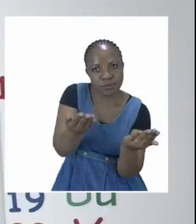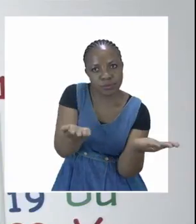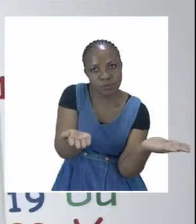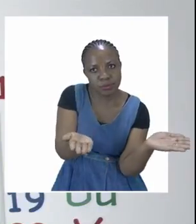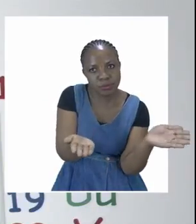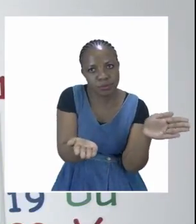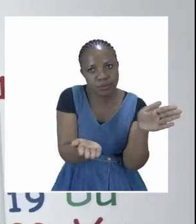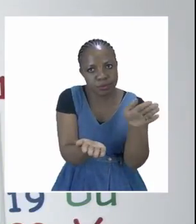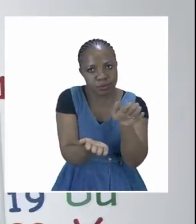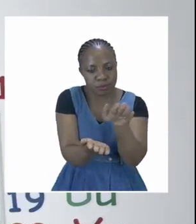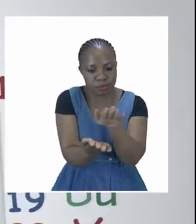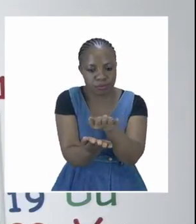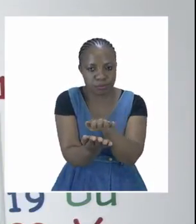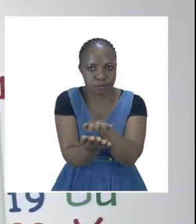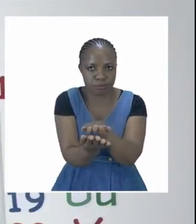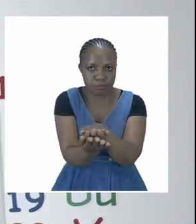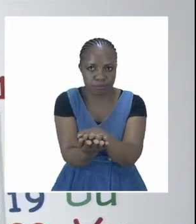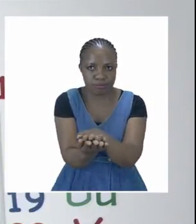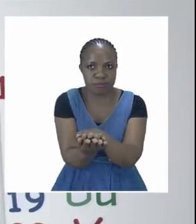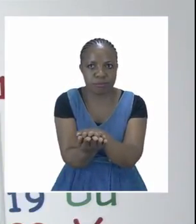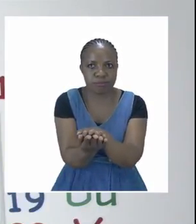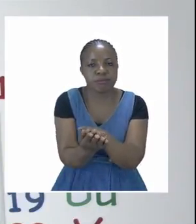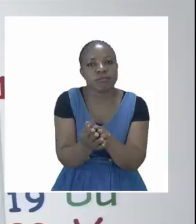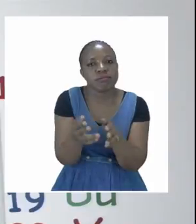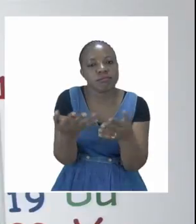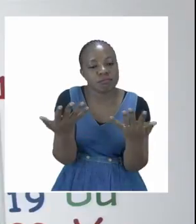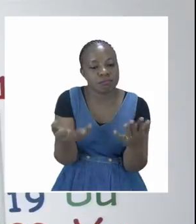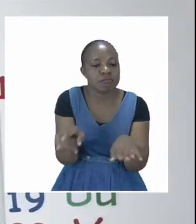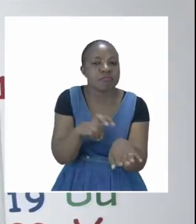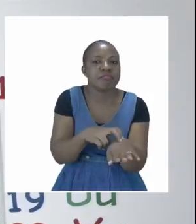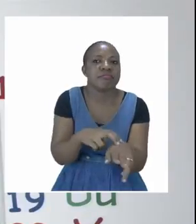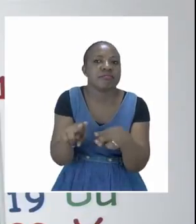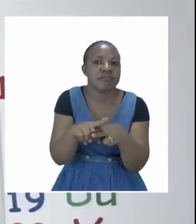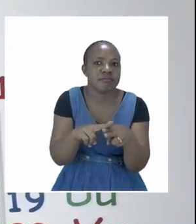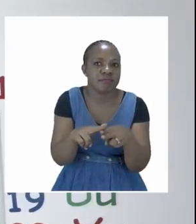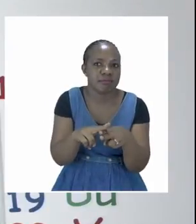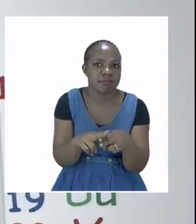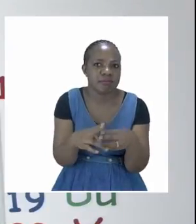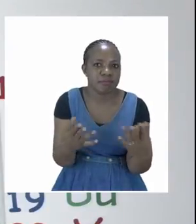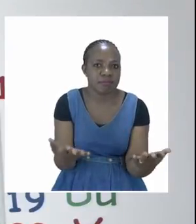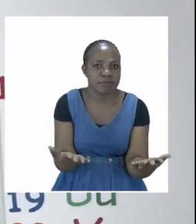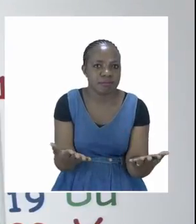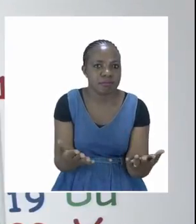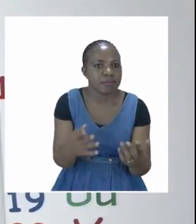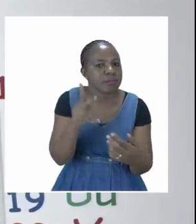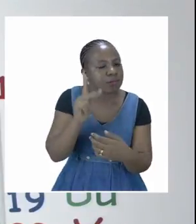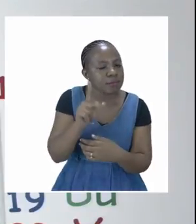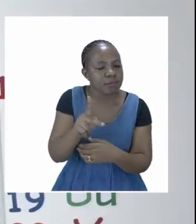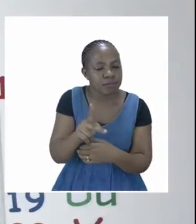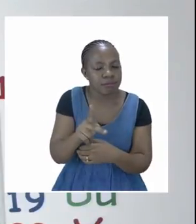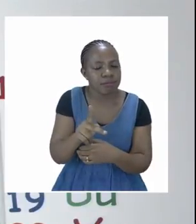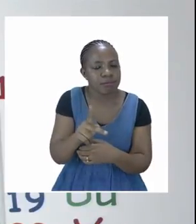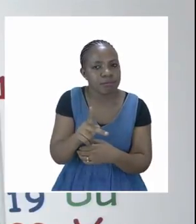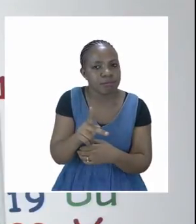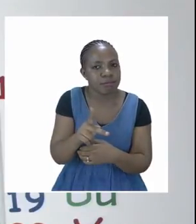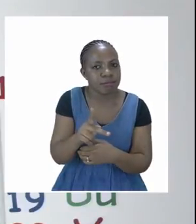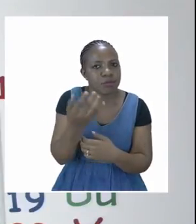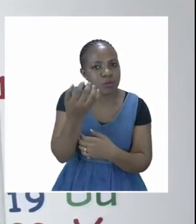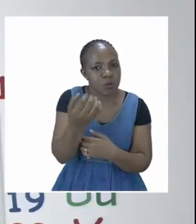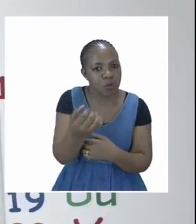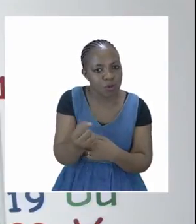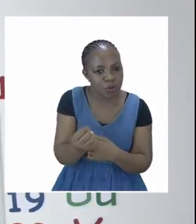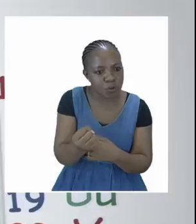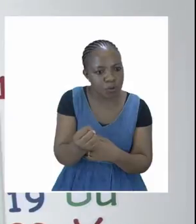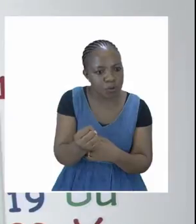it for ready to use. But there is more. We are also available on